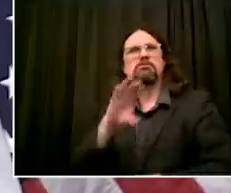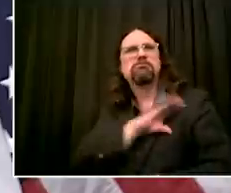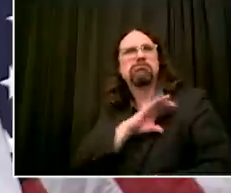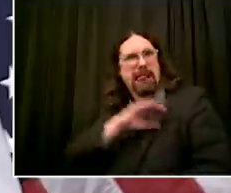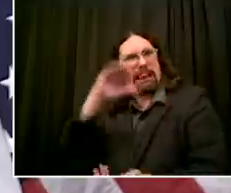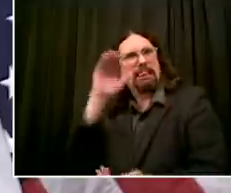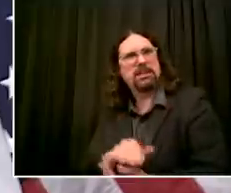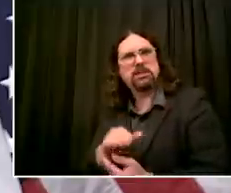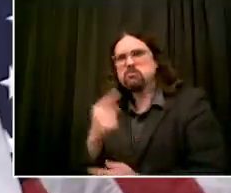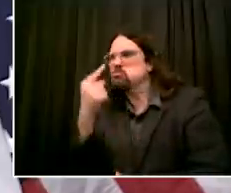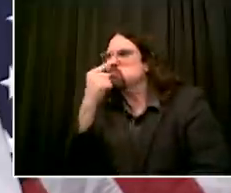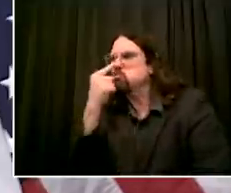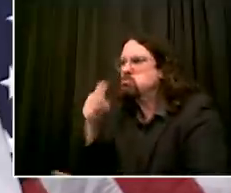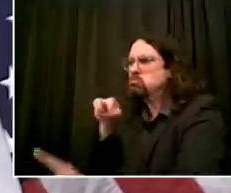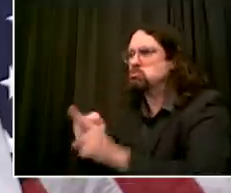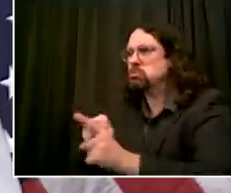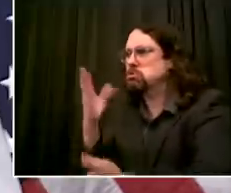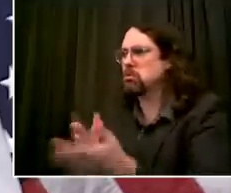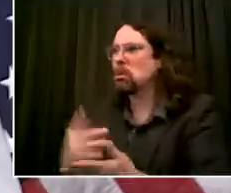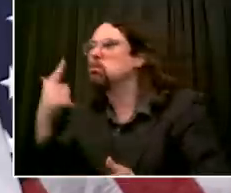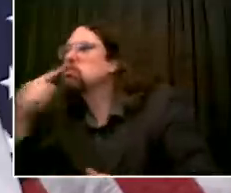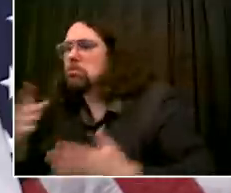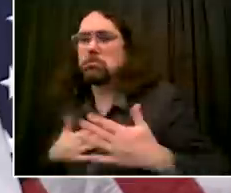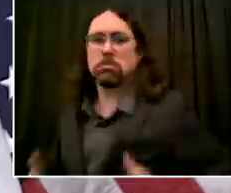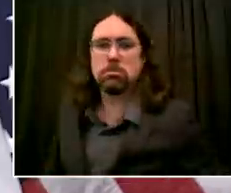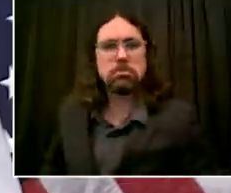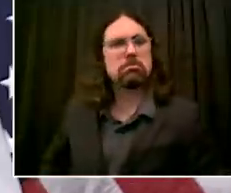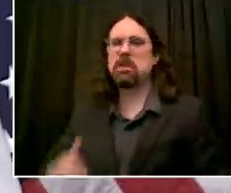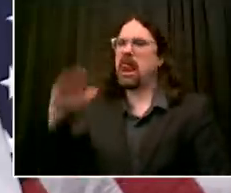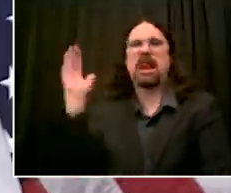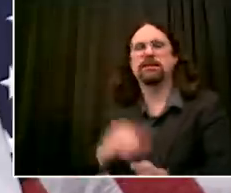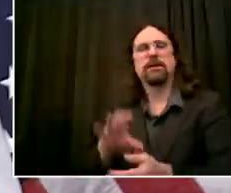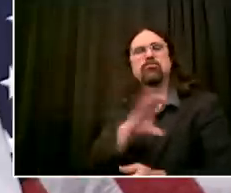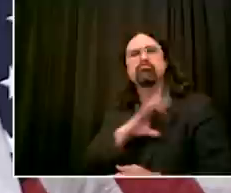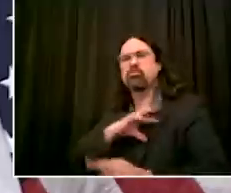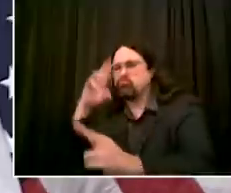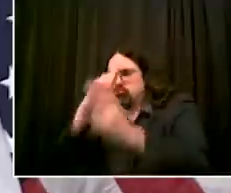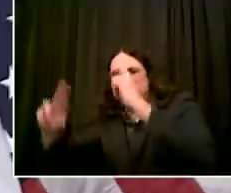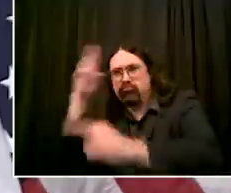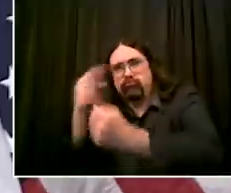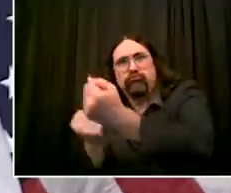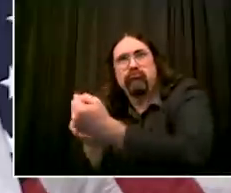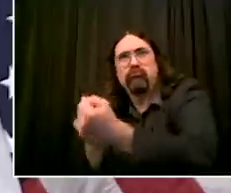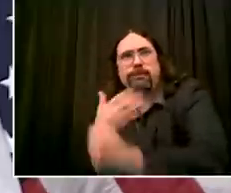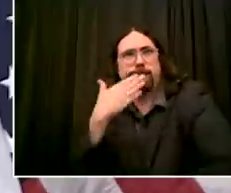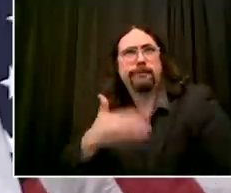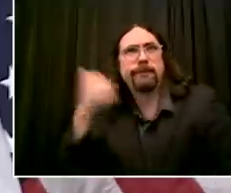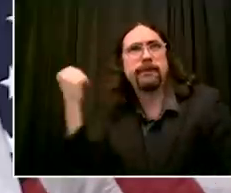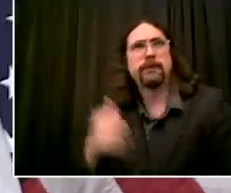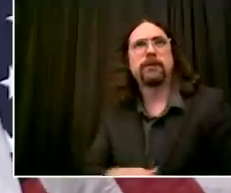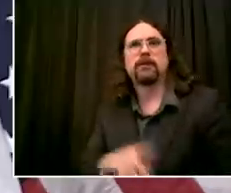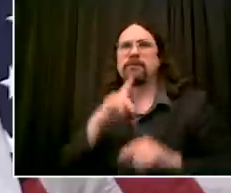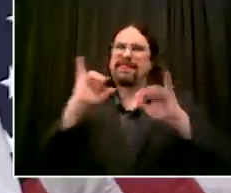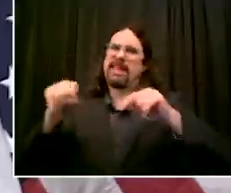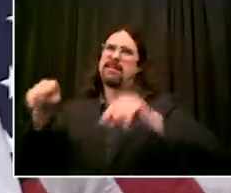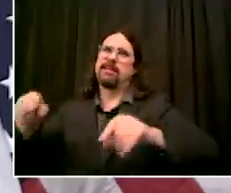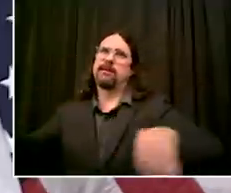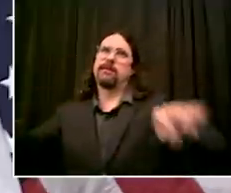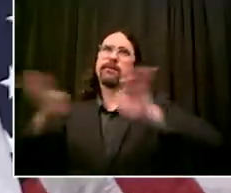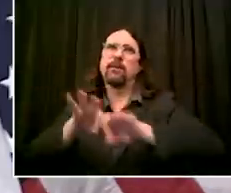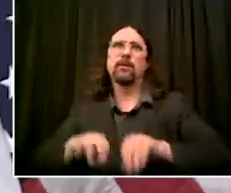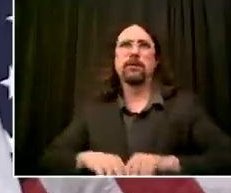the go-to all the time. Bill Bratton said this to me a long time ago. He said arrest is one tool of police officers. You train officers